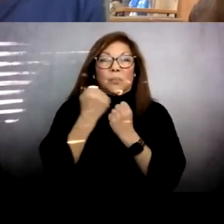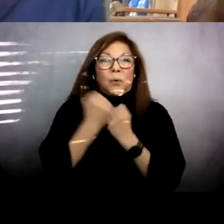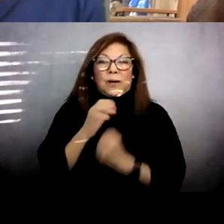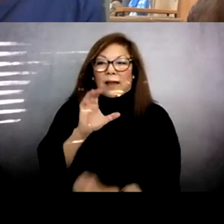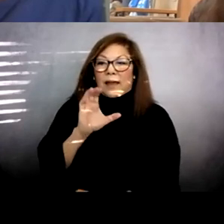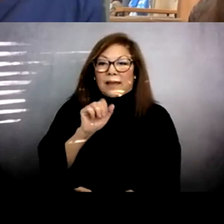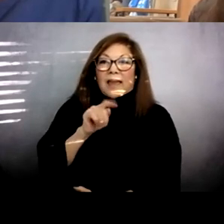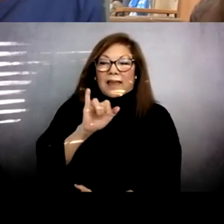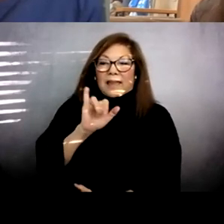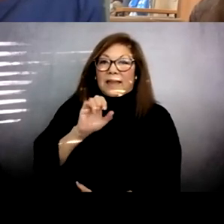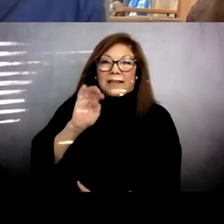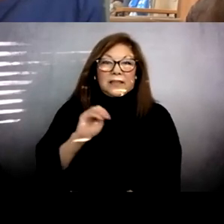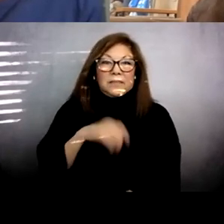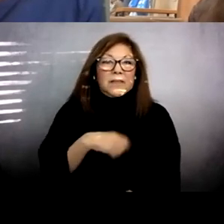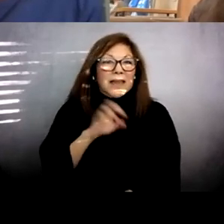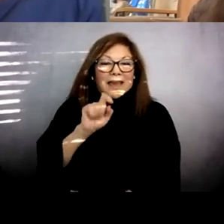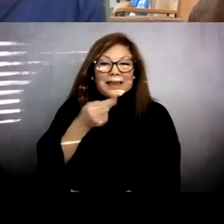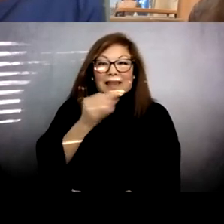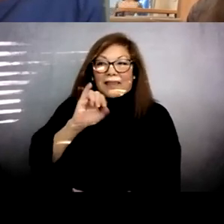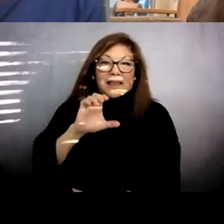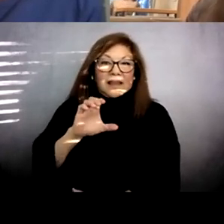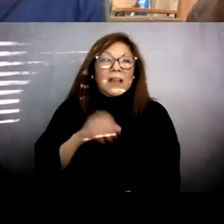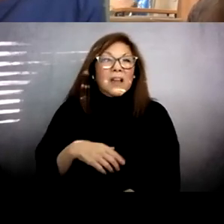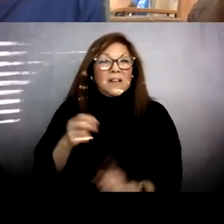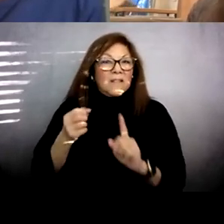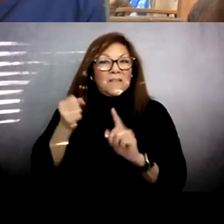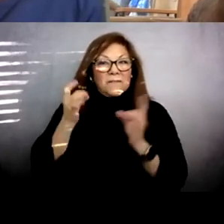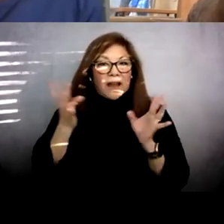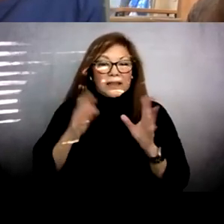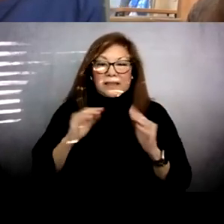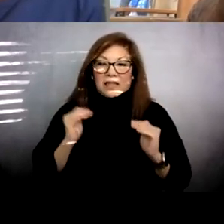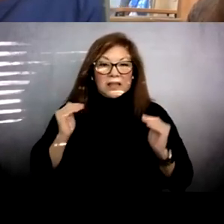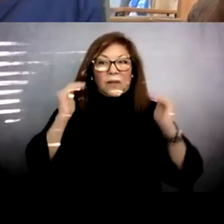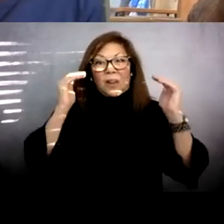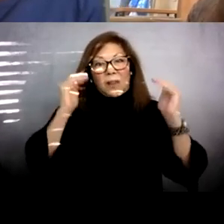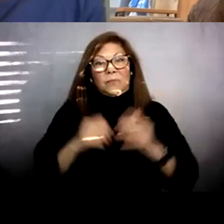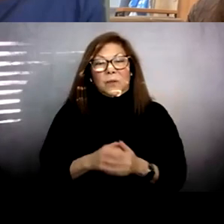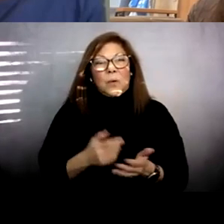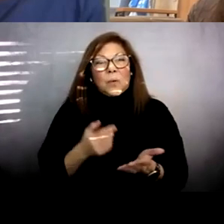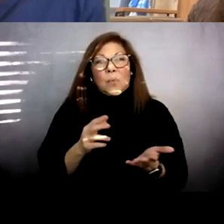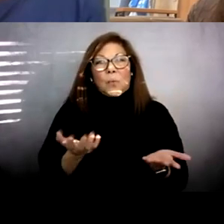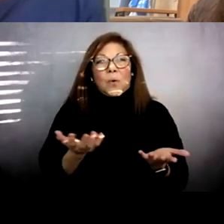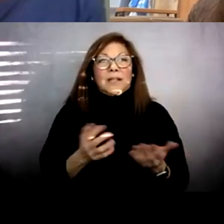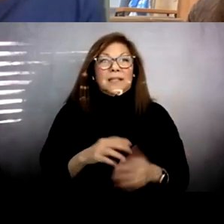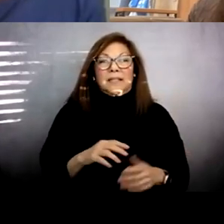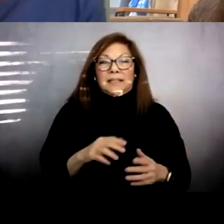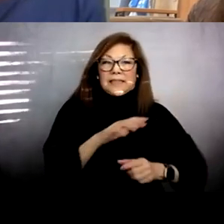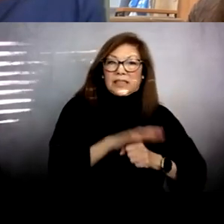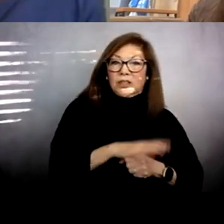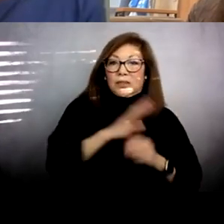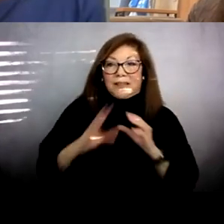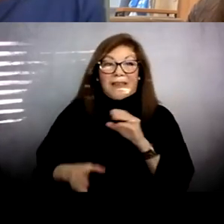ethnic-based violence and, you know, at multiple levels, you know, what tension does that